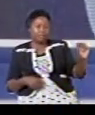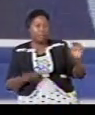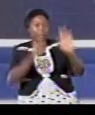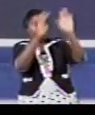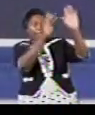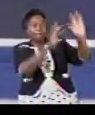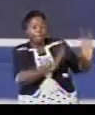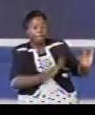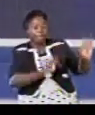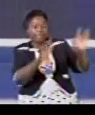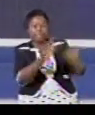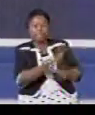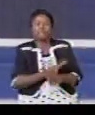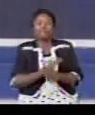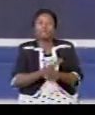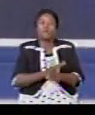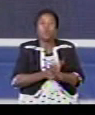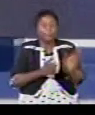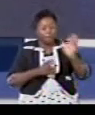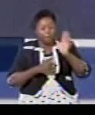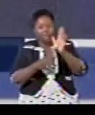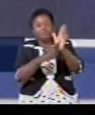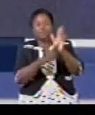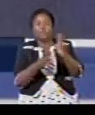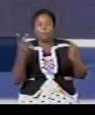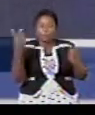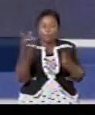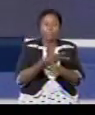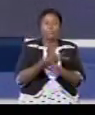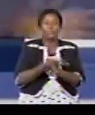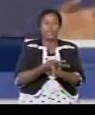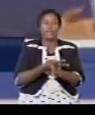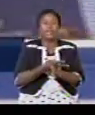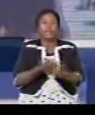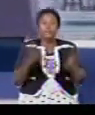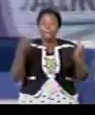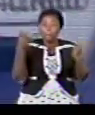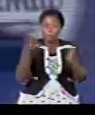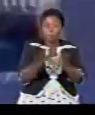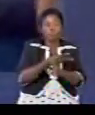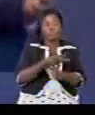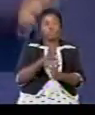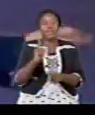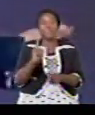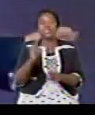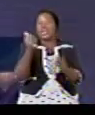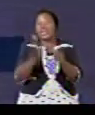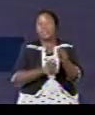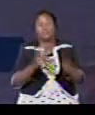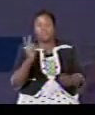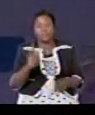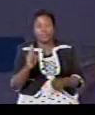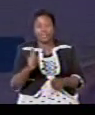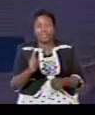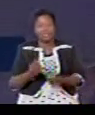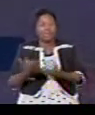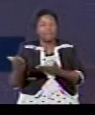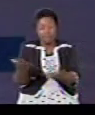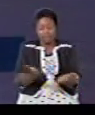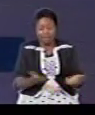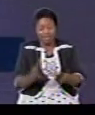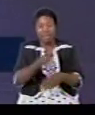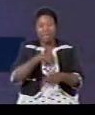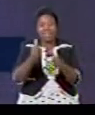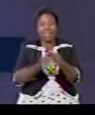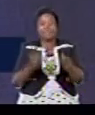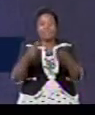merciful manifestations multiplied. Multiplied everywhere, here and every